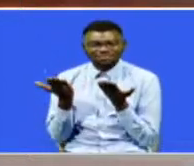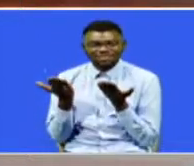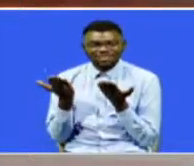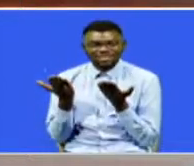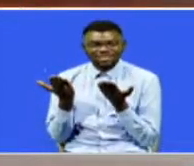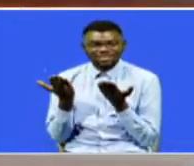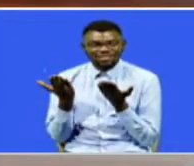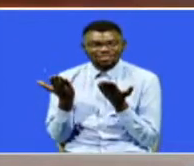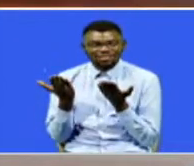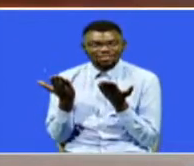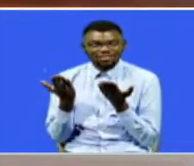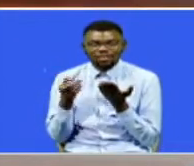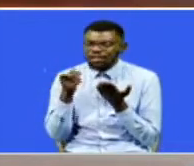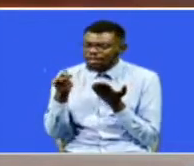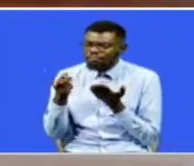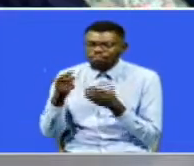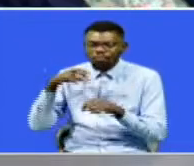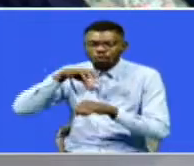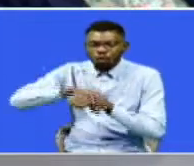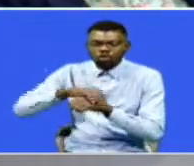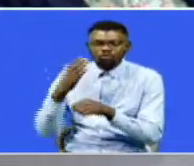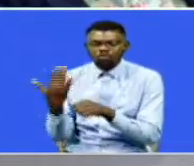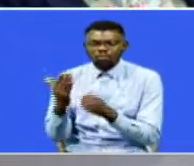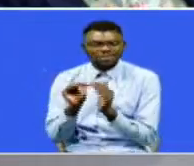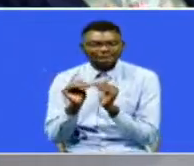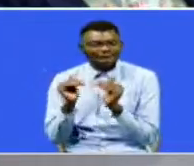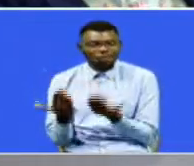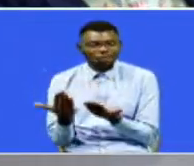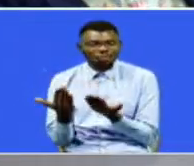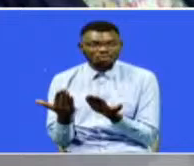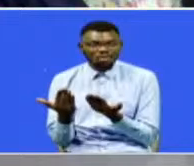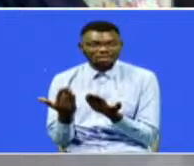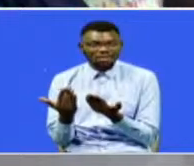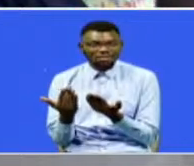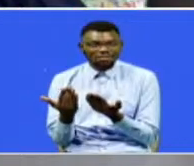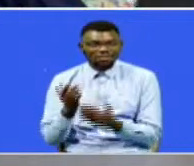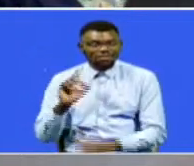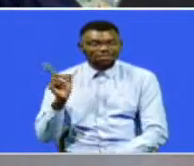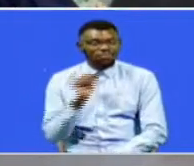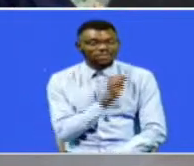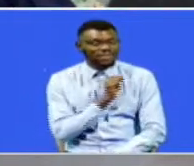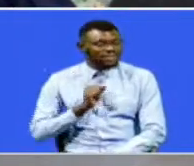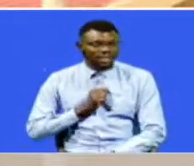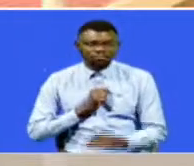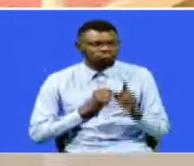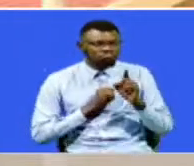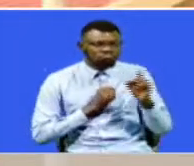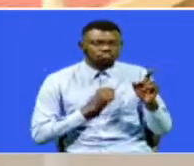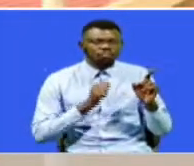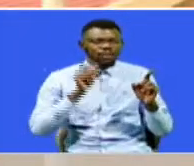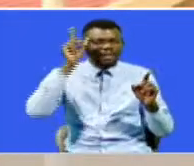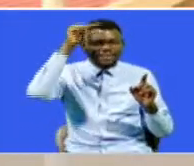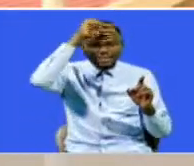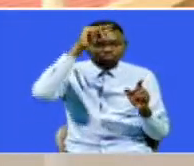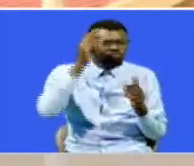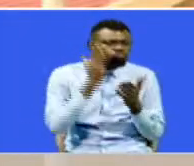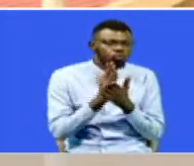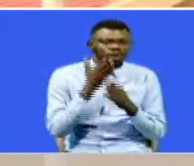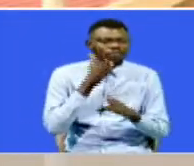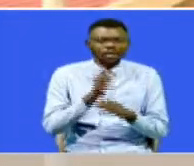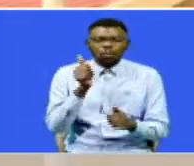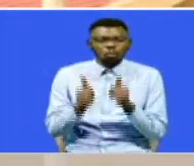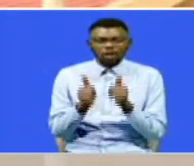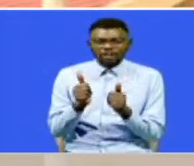Because how did they procure these documents? The question as to whether Nairobi Senator Johnson Sakaja has a degree certificate or not